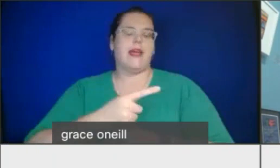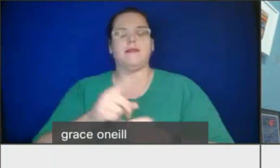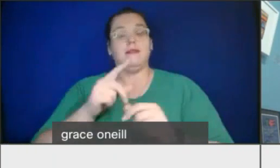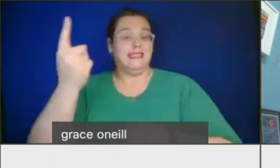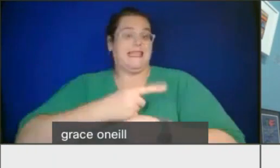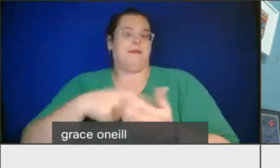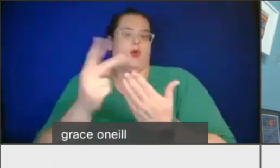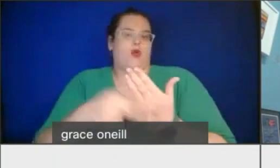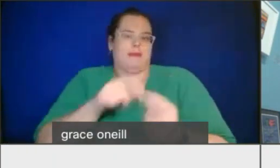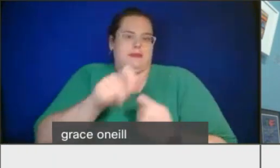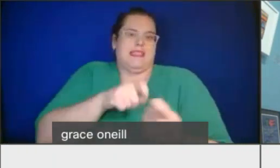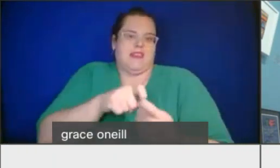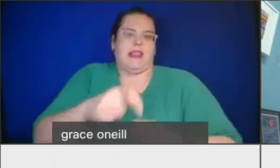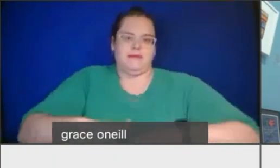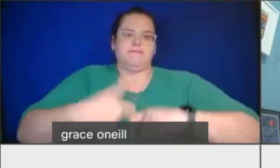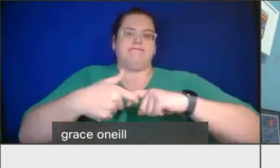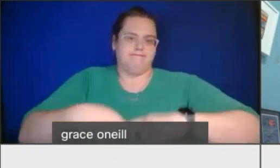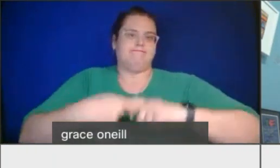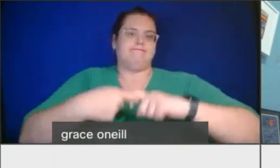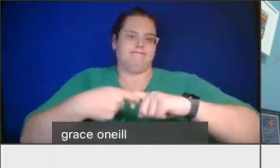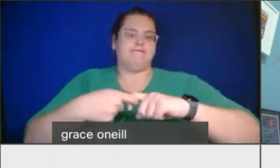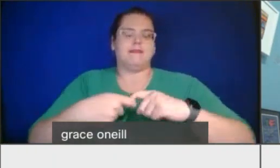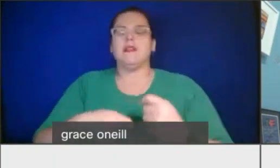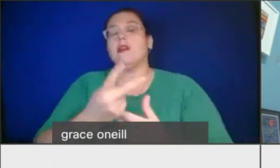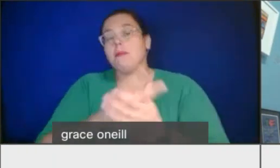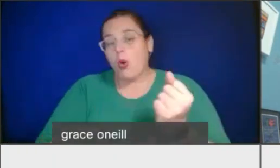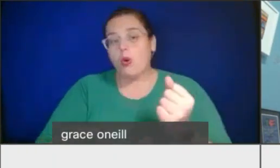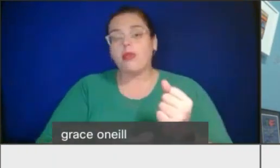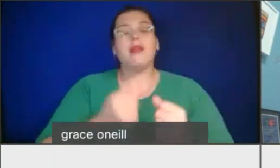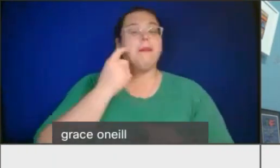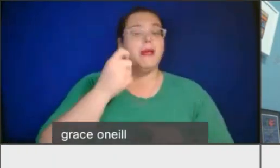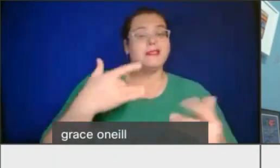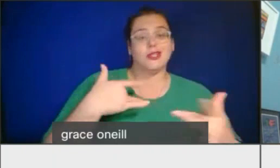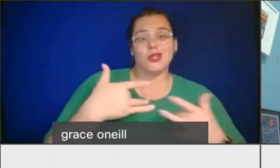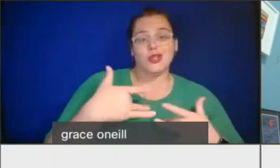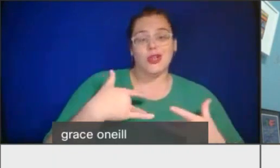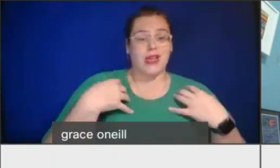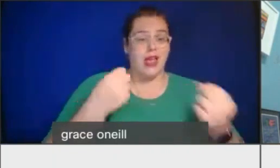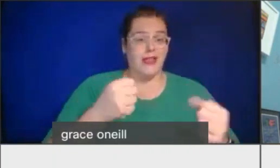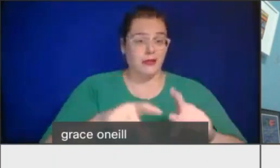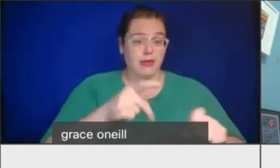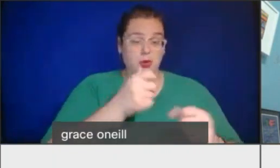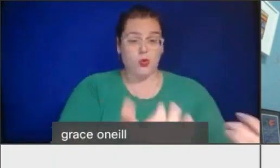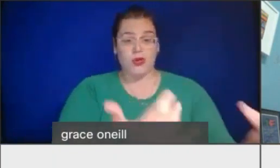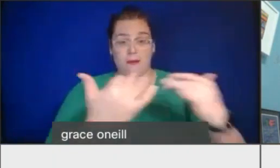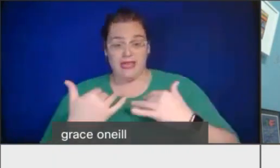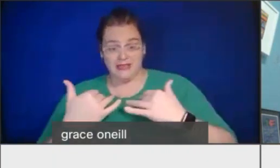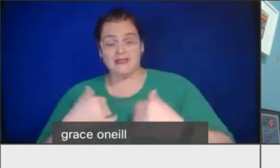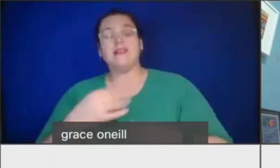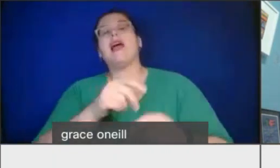day programs, both about, concern for the health of the people who attend those programs, as well as staffing